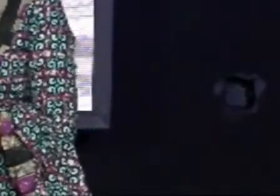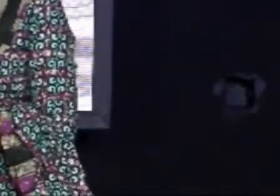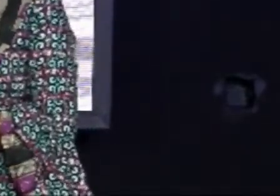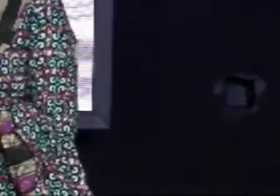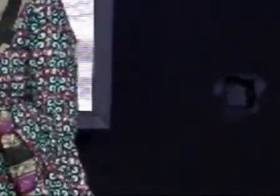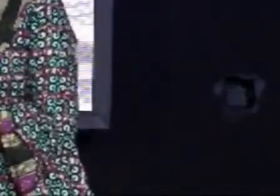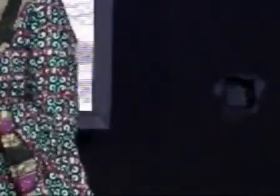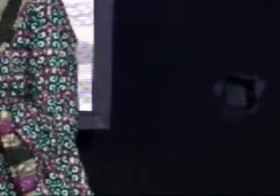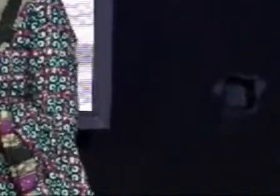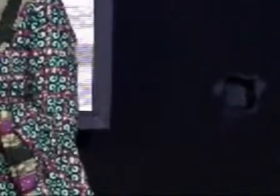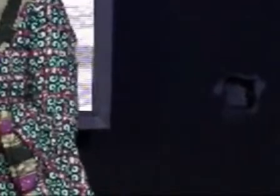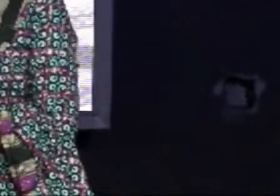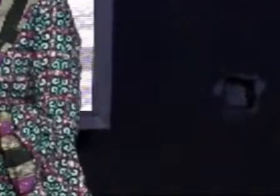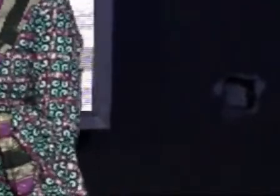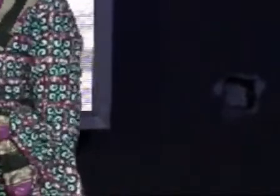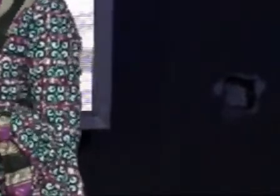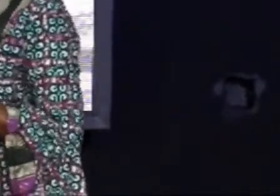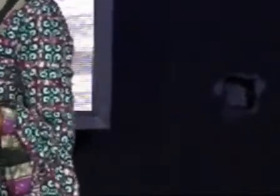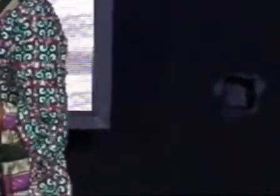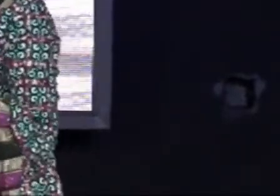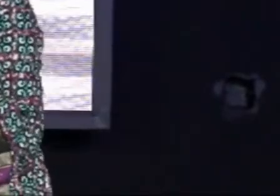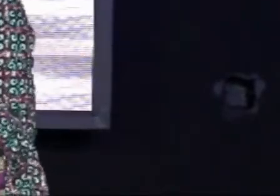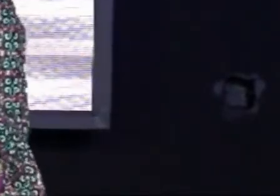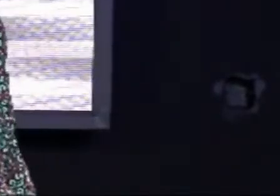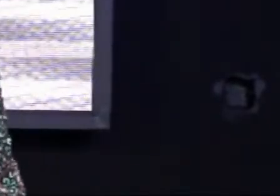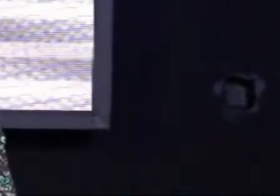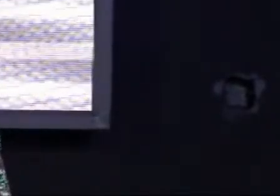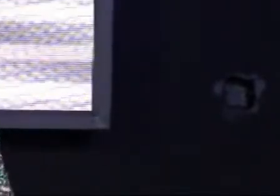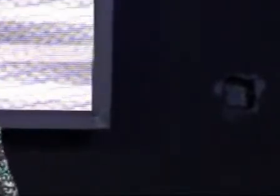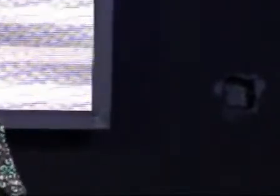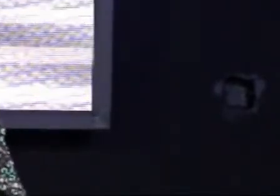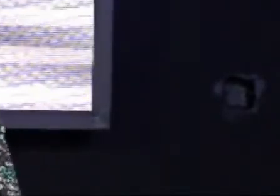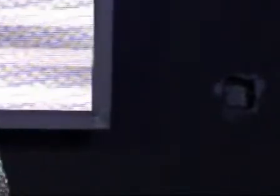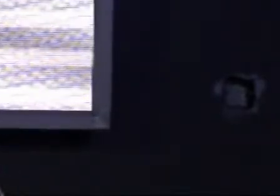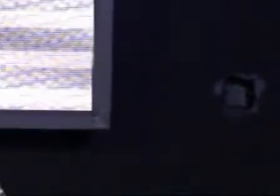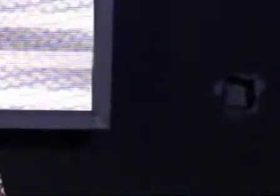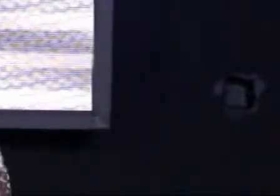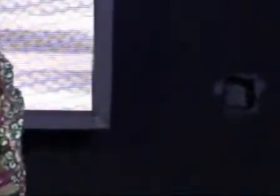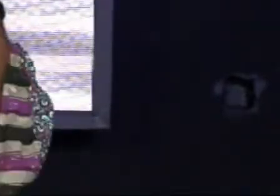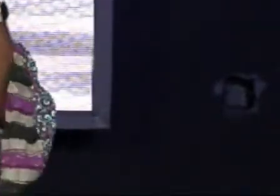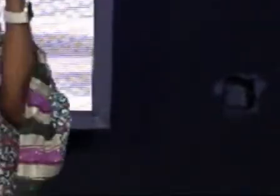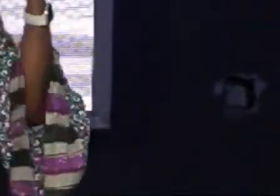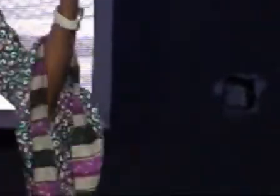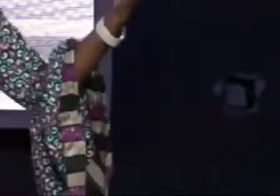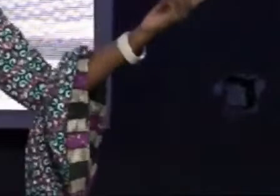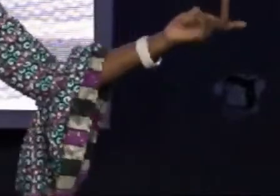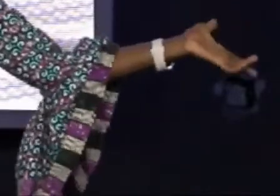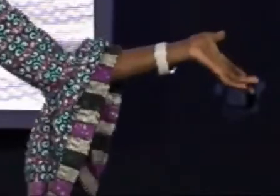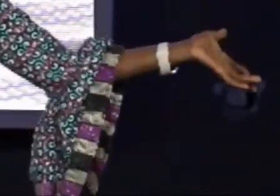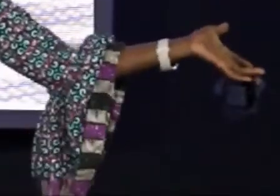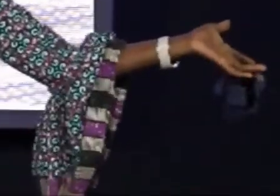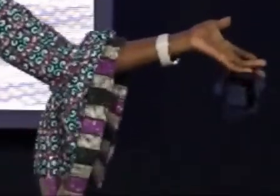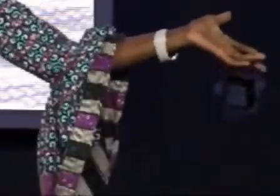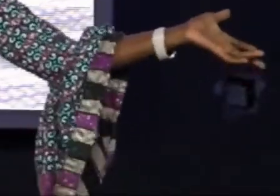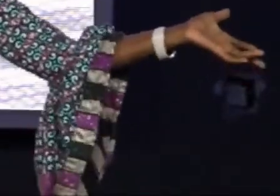workshop. And that was when I realized that the curriculum that we were using 23 years